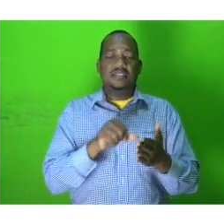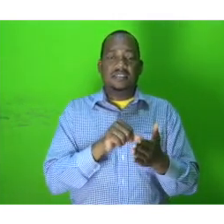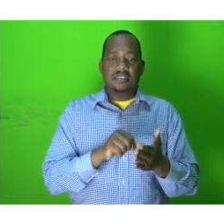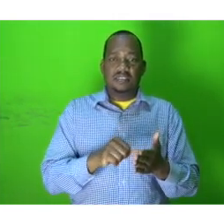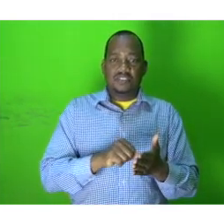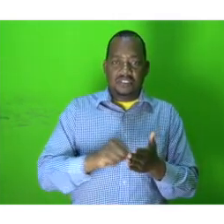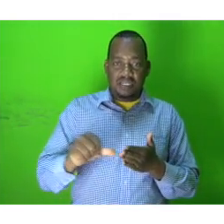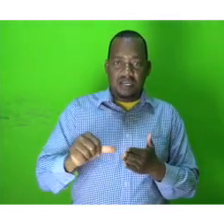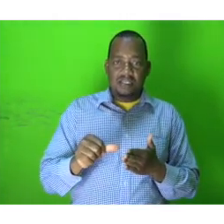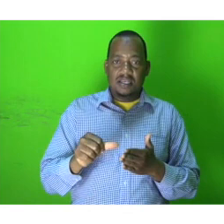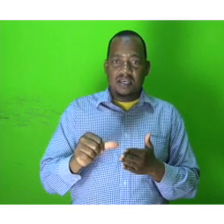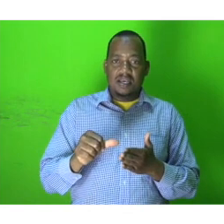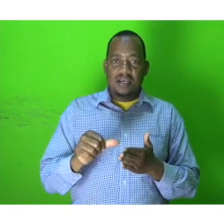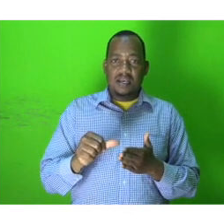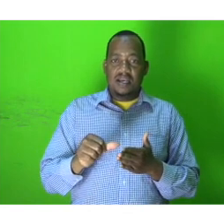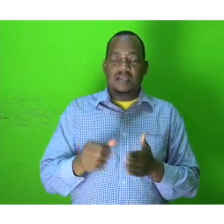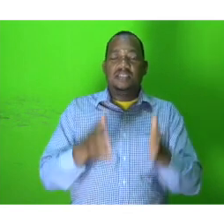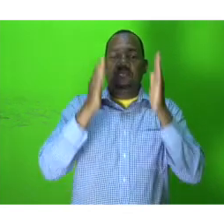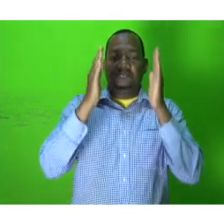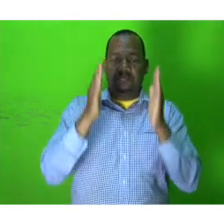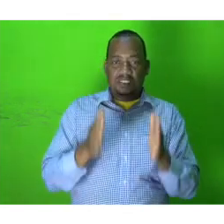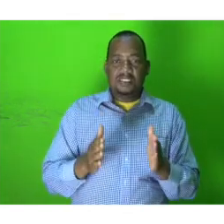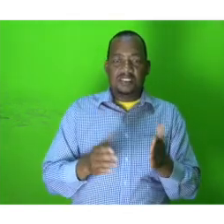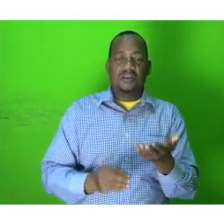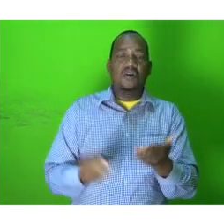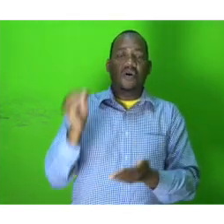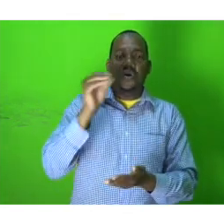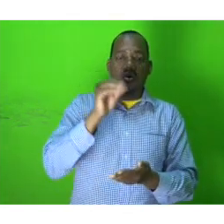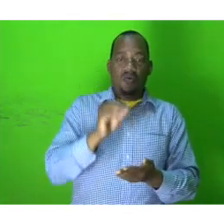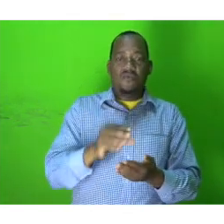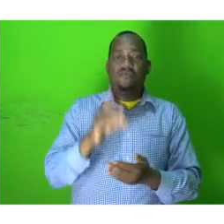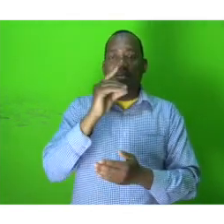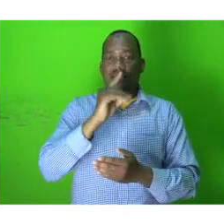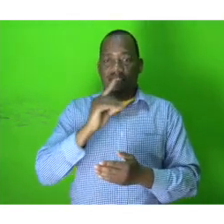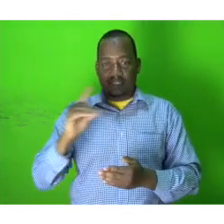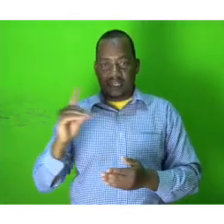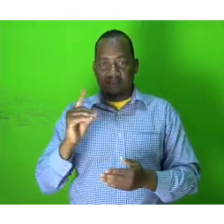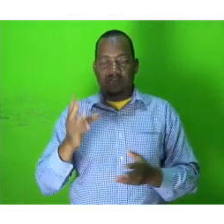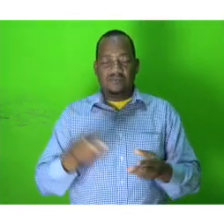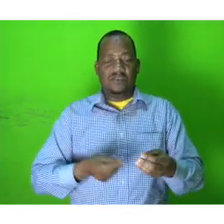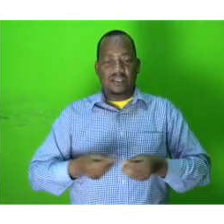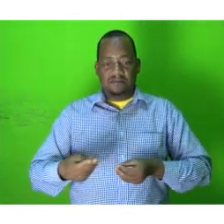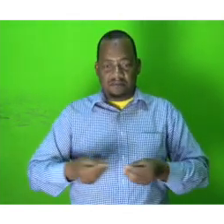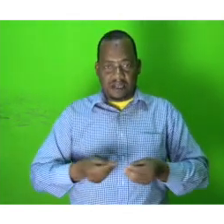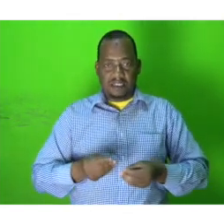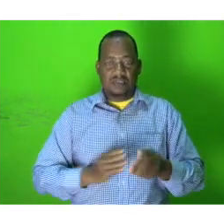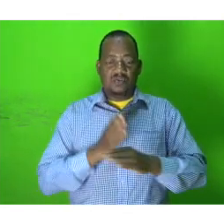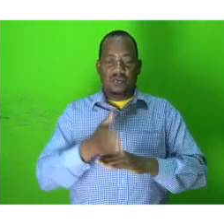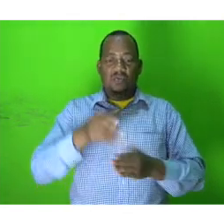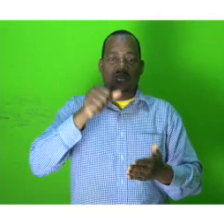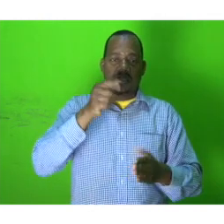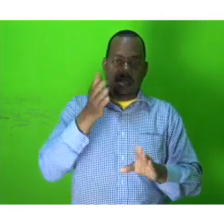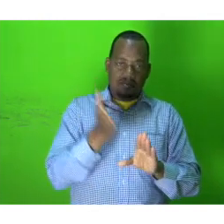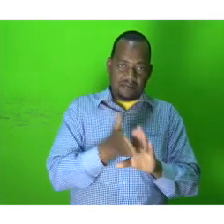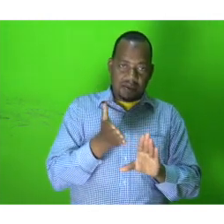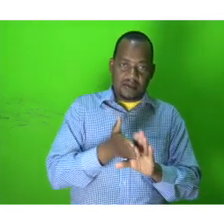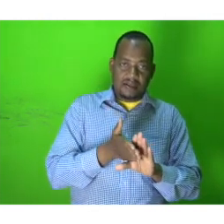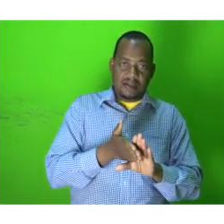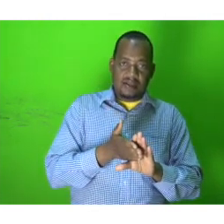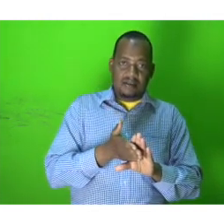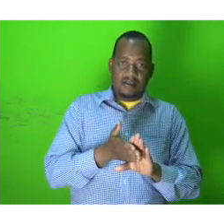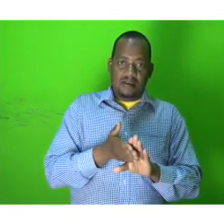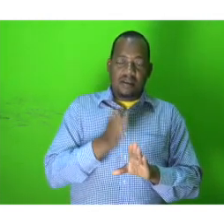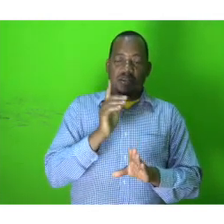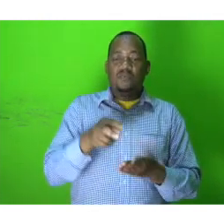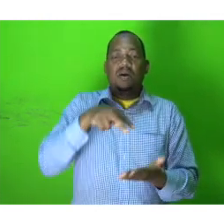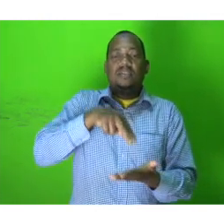Interest charge, especially on overdraft, sometimes bank customer withdraw money in excess